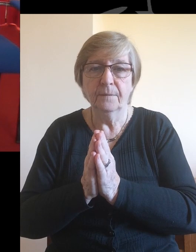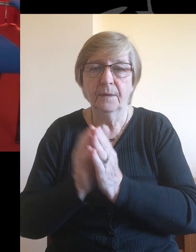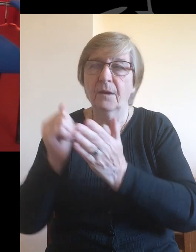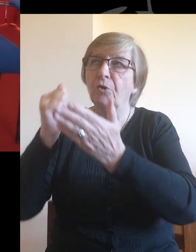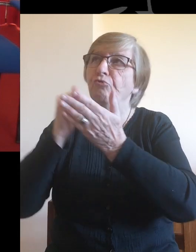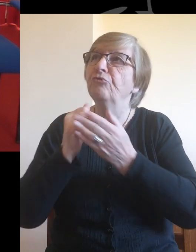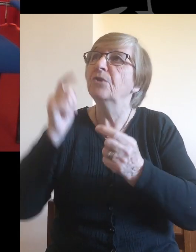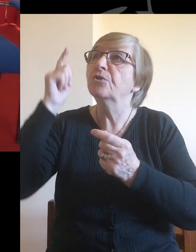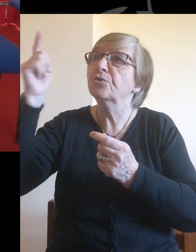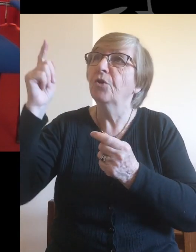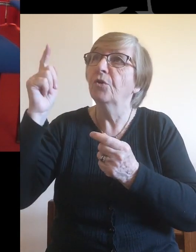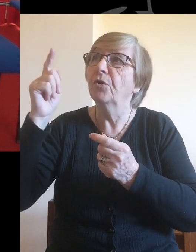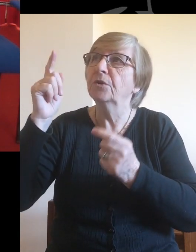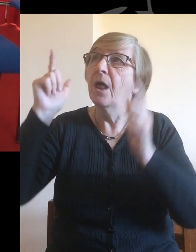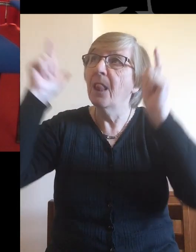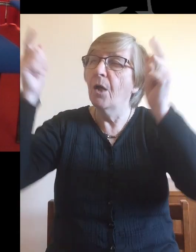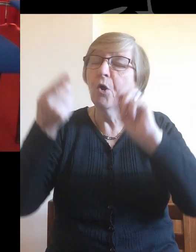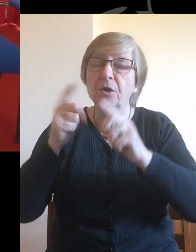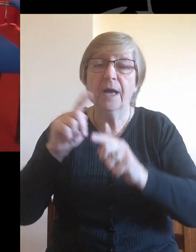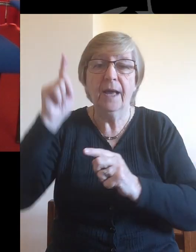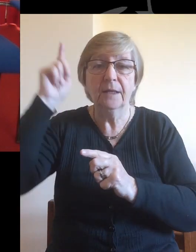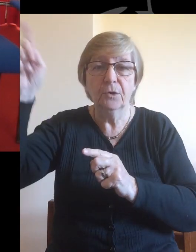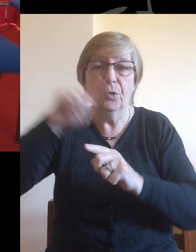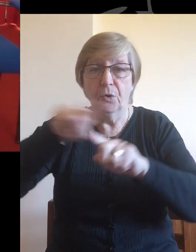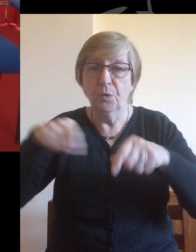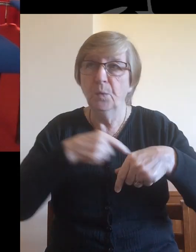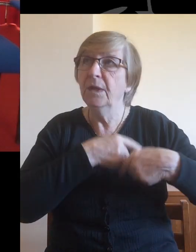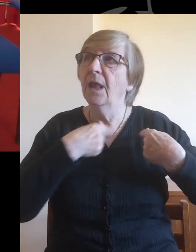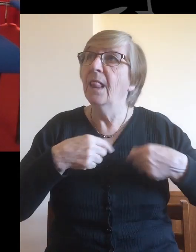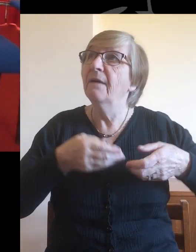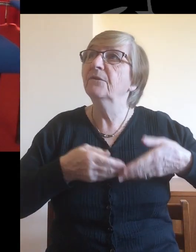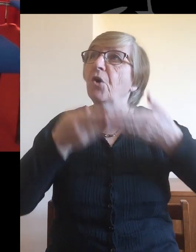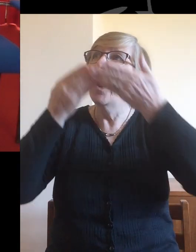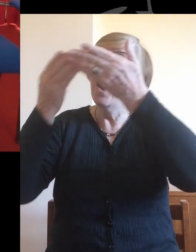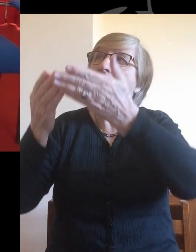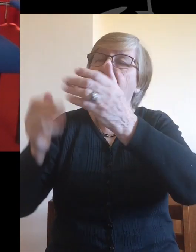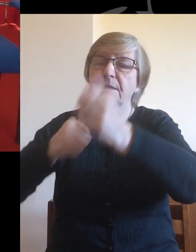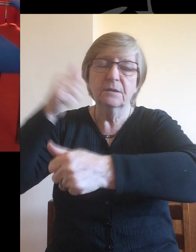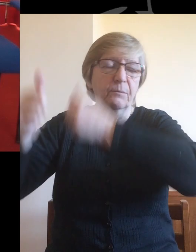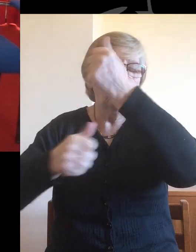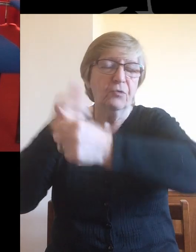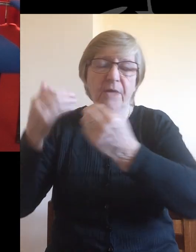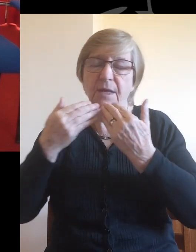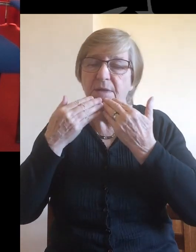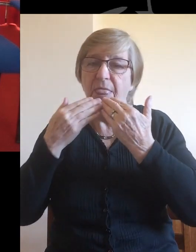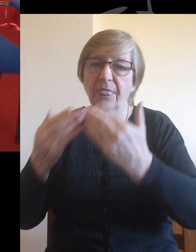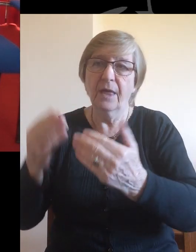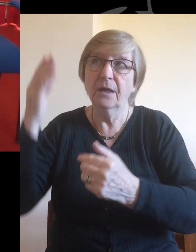Gracious God, our Lord and our God, we lift our hearts to you in praise and thanksgiving.